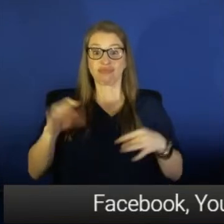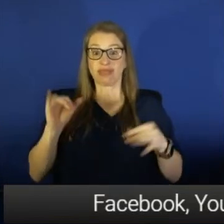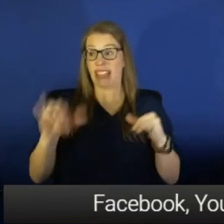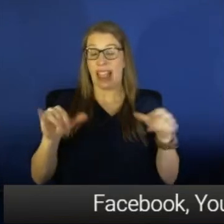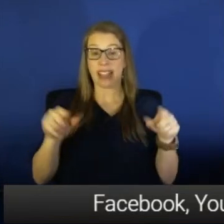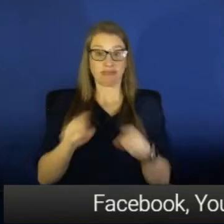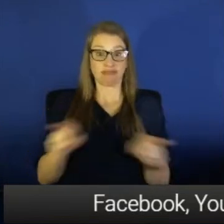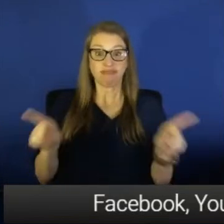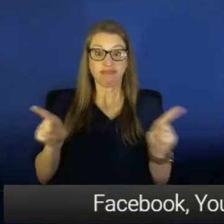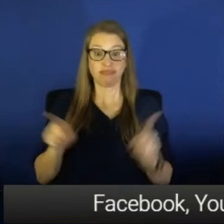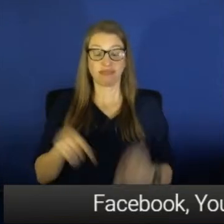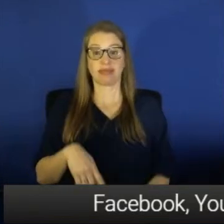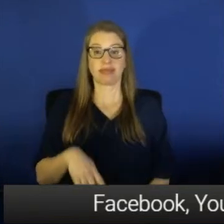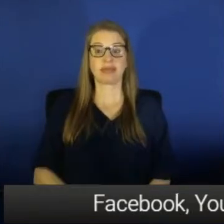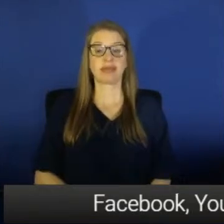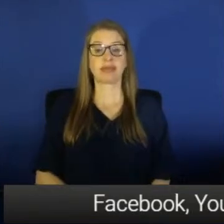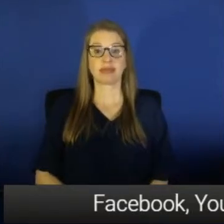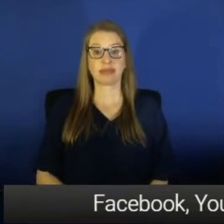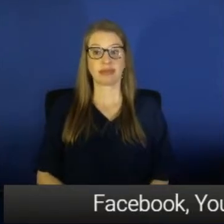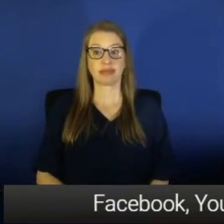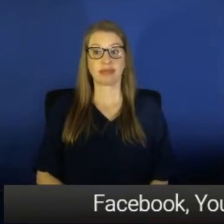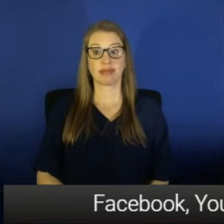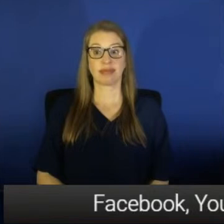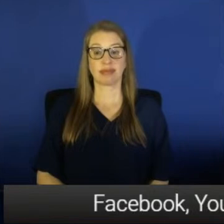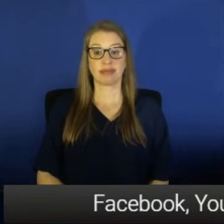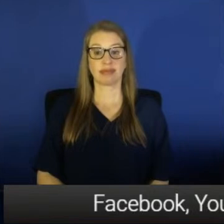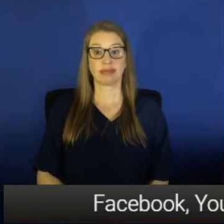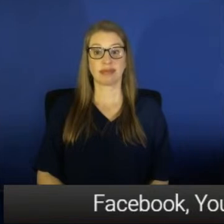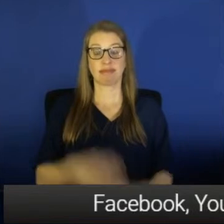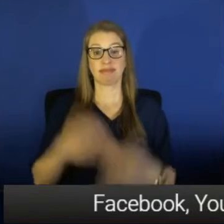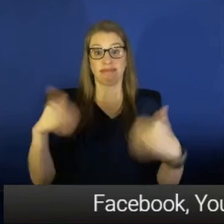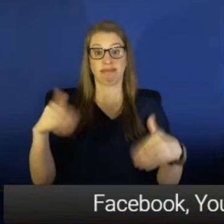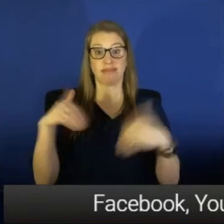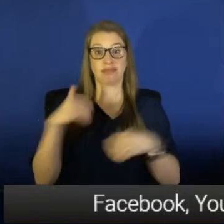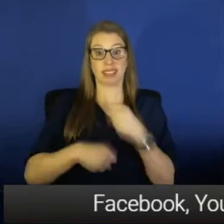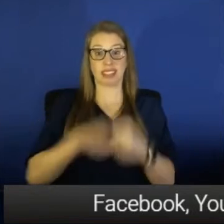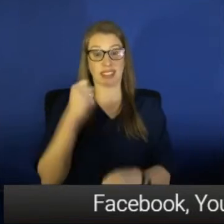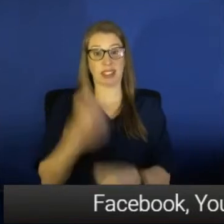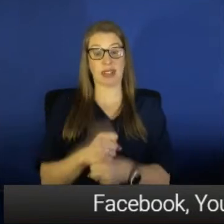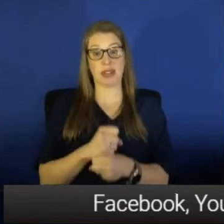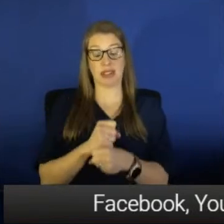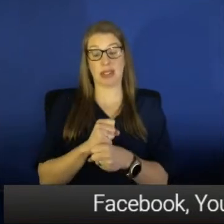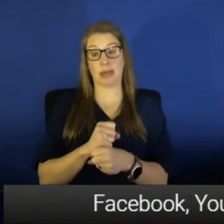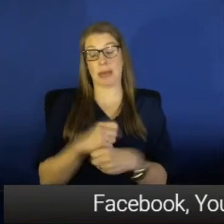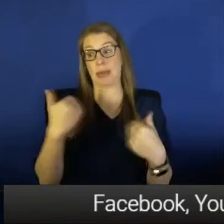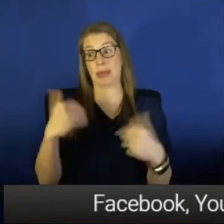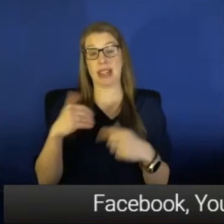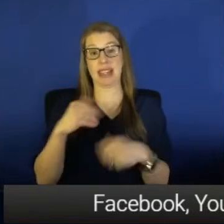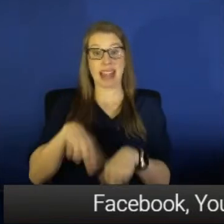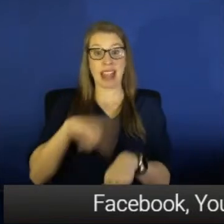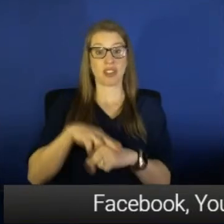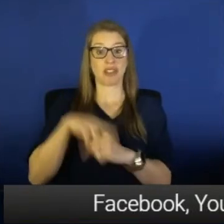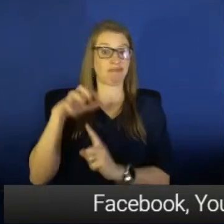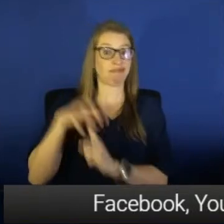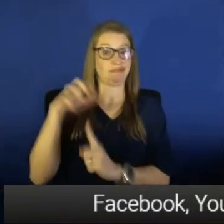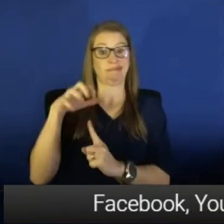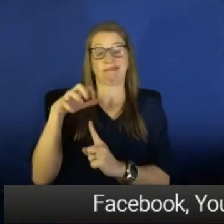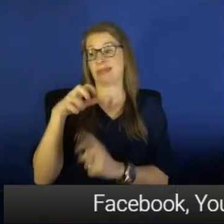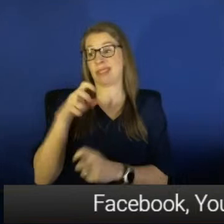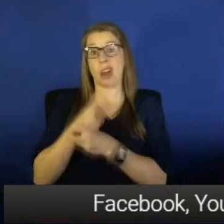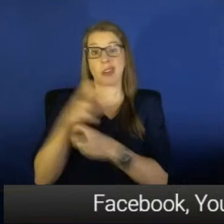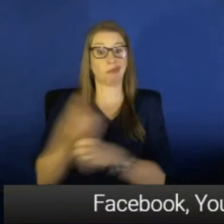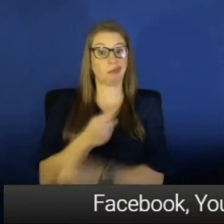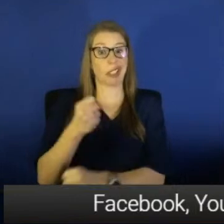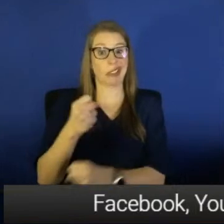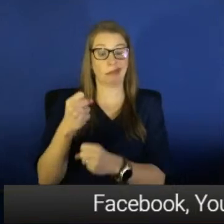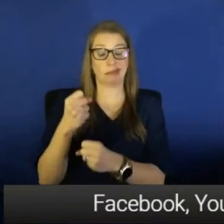for me how big a deal this year was. It's obviously national championships are really hard to come by, and as Dr.